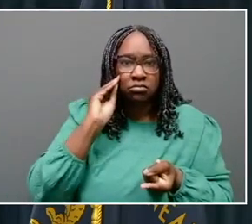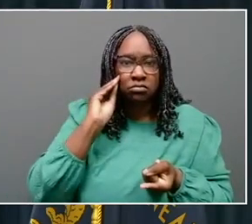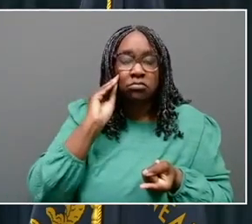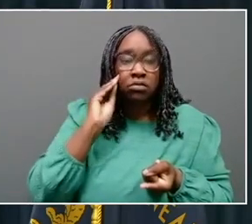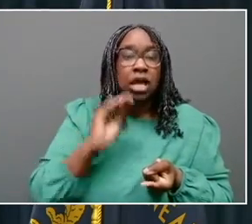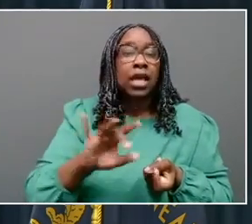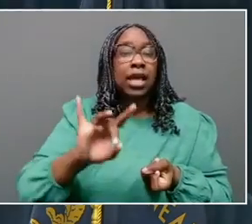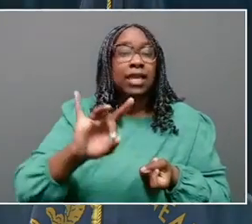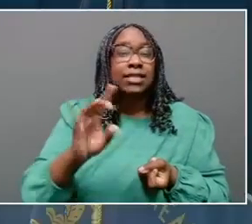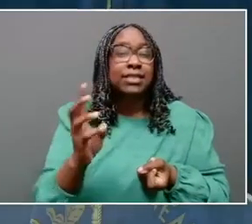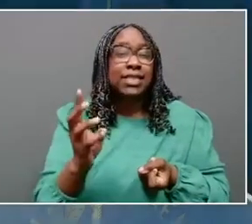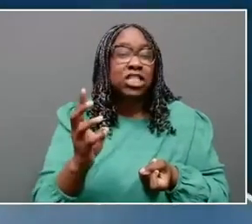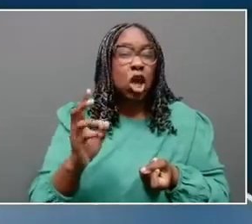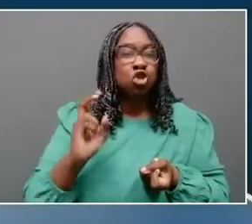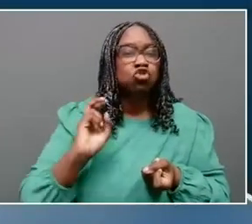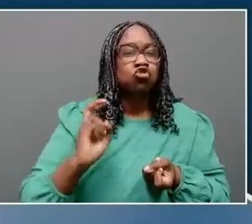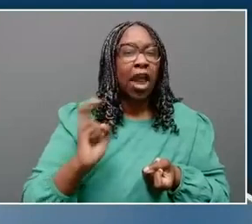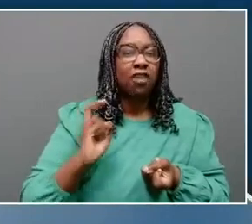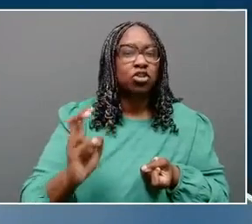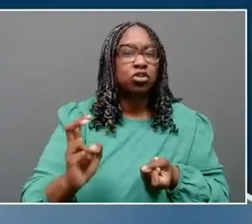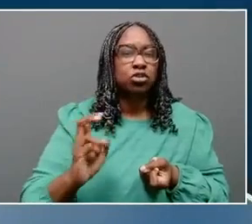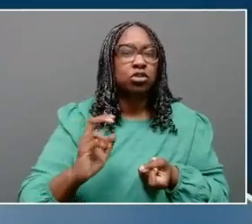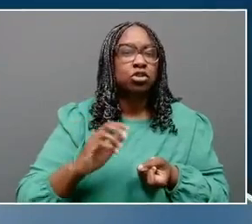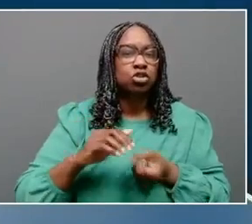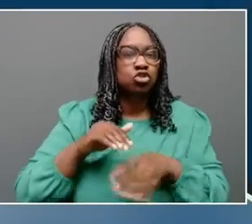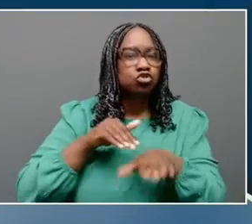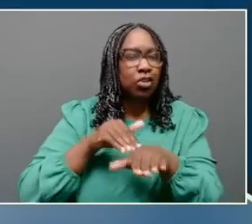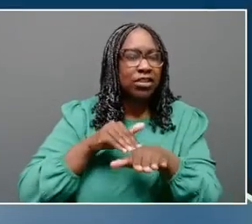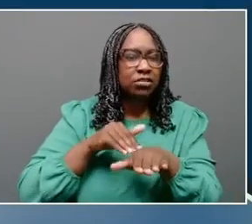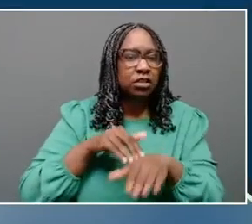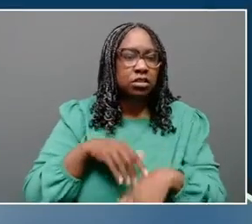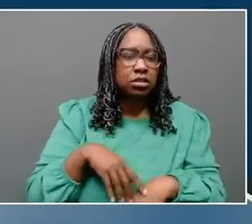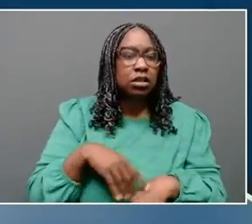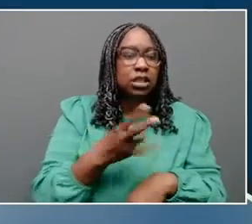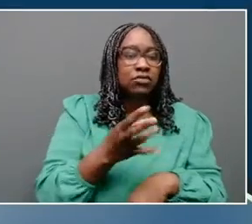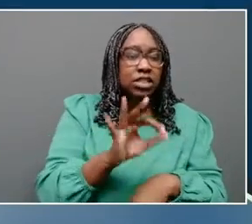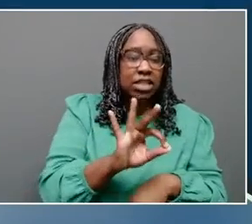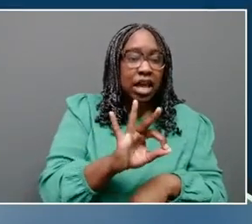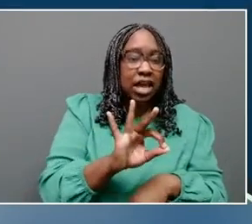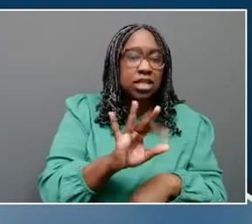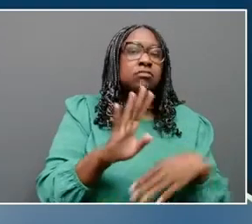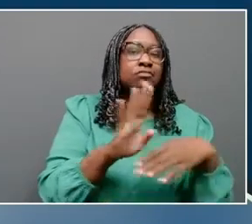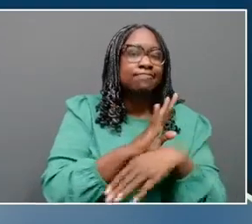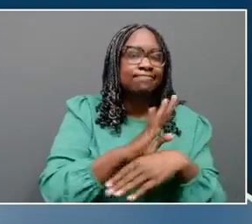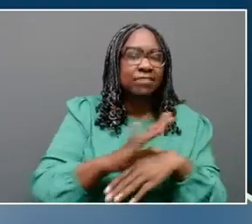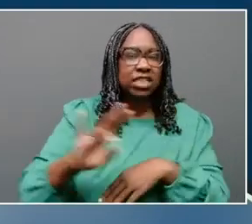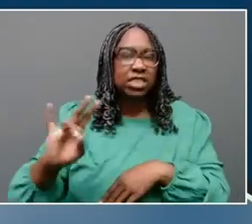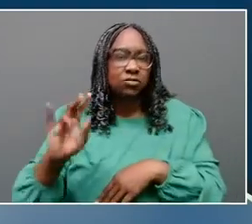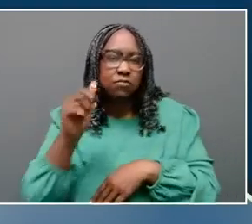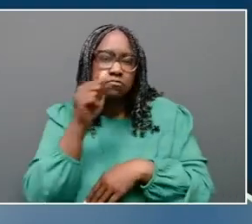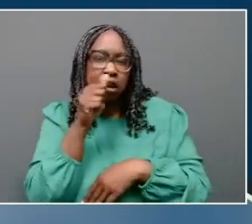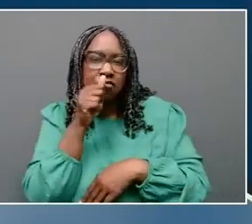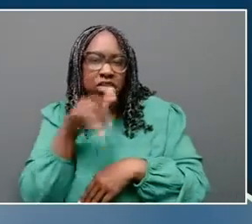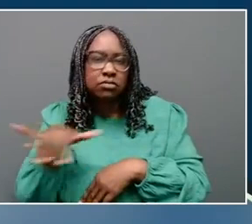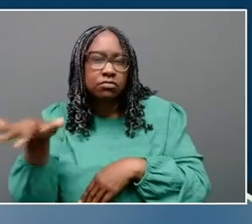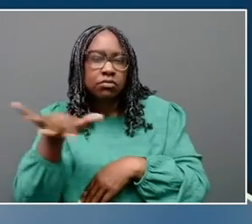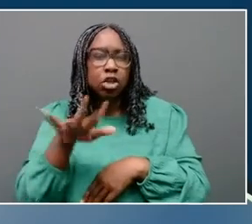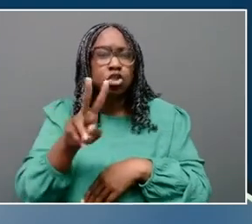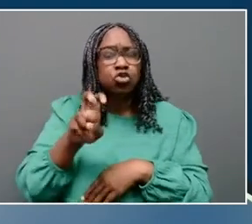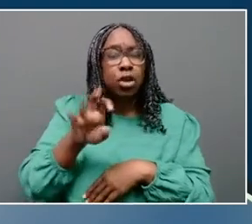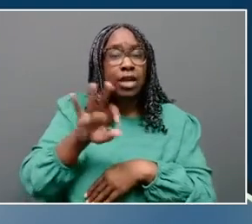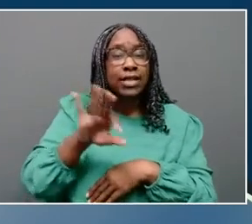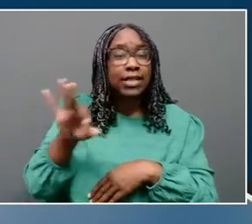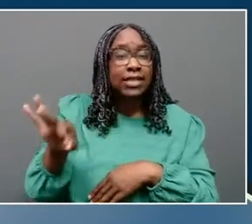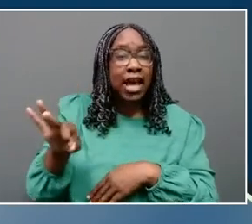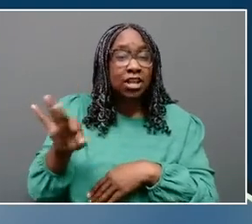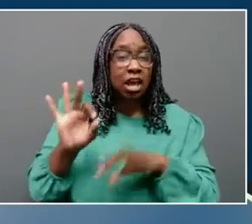trailers. 79 are on commercial locations. 7 are on private sites. 299 households have now transitioned out of